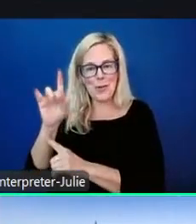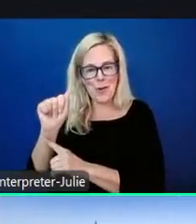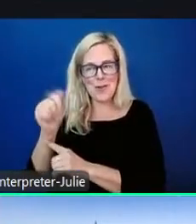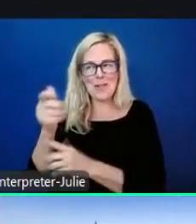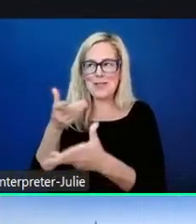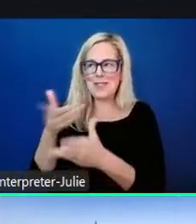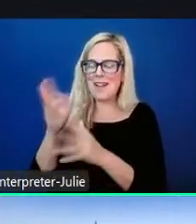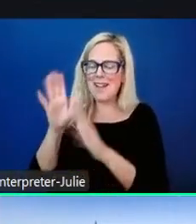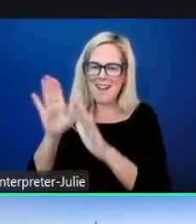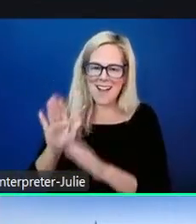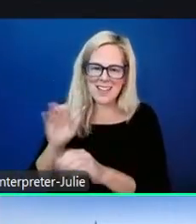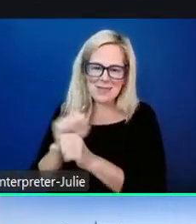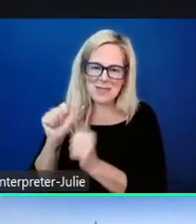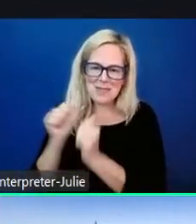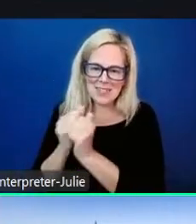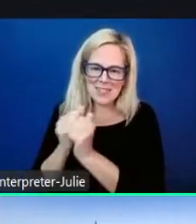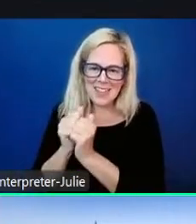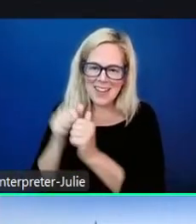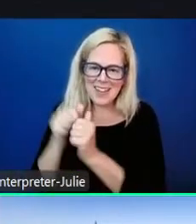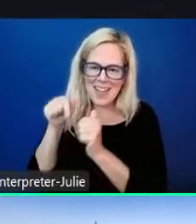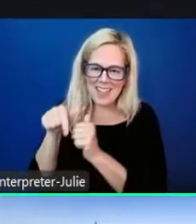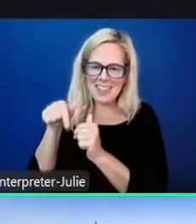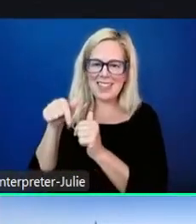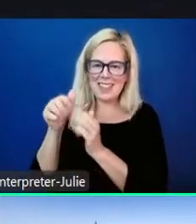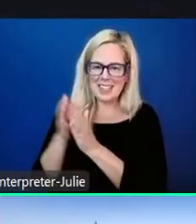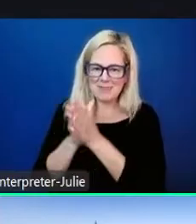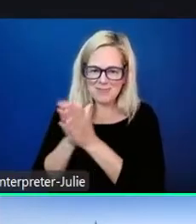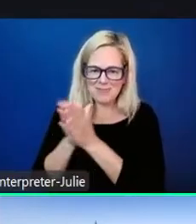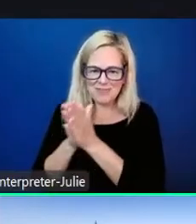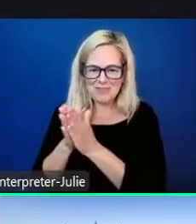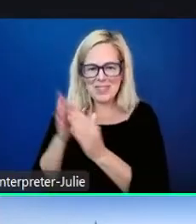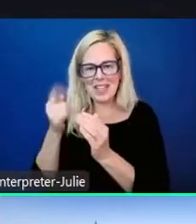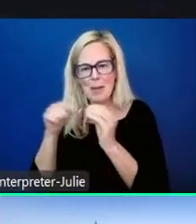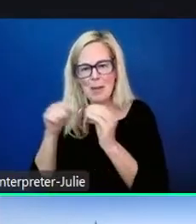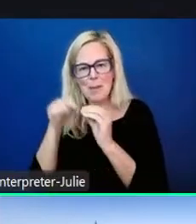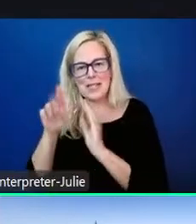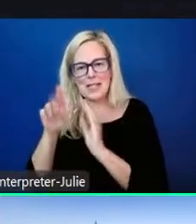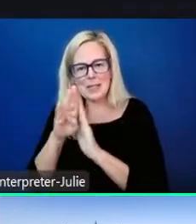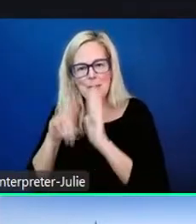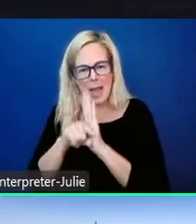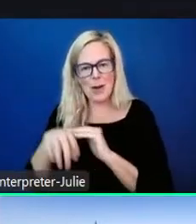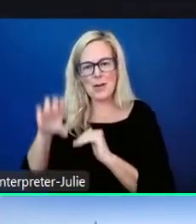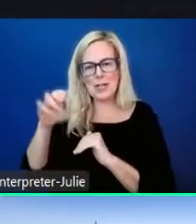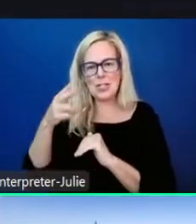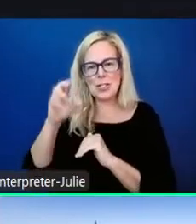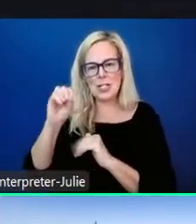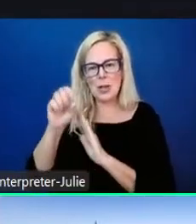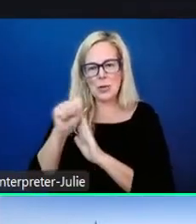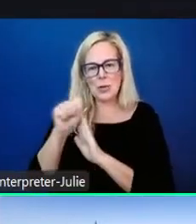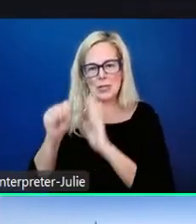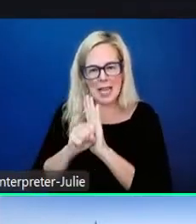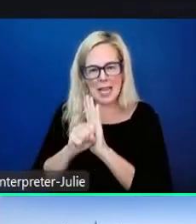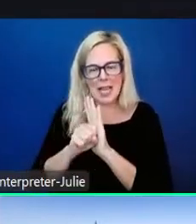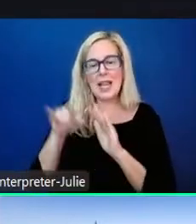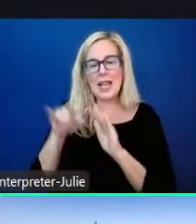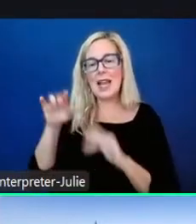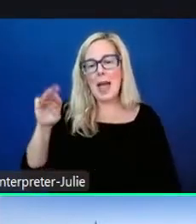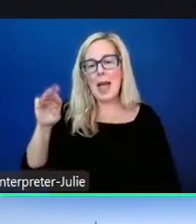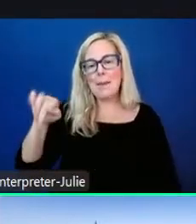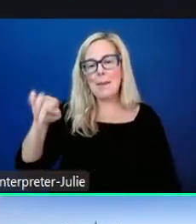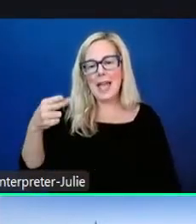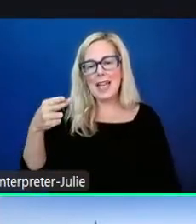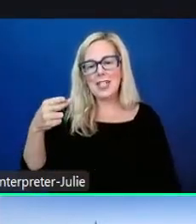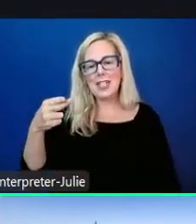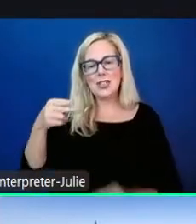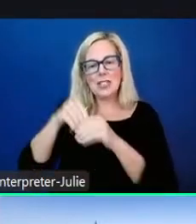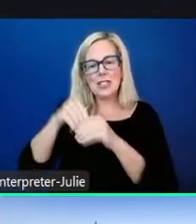work with him in this initiative, and just a little bit about his background, Chico State, and did his MPH at Yale. So a